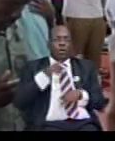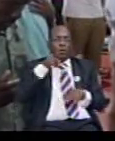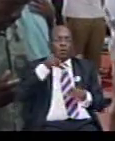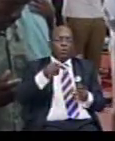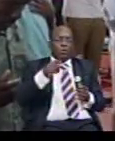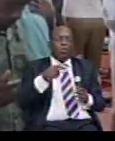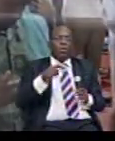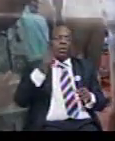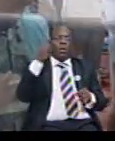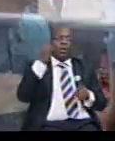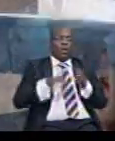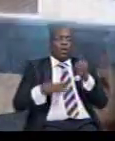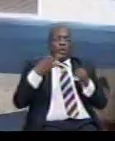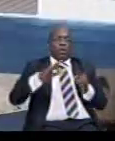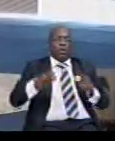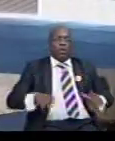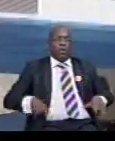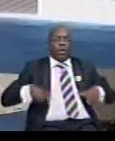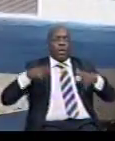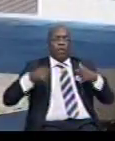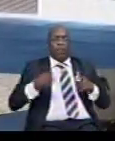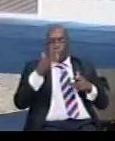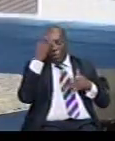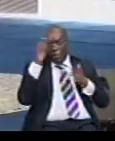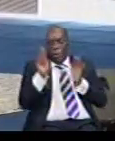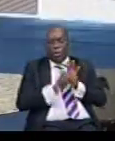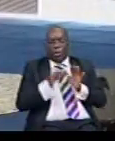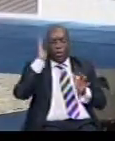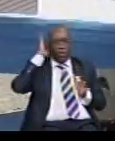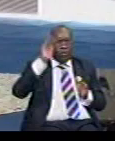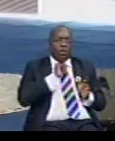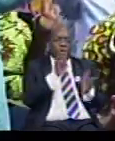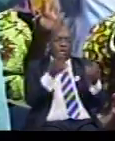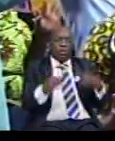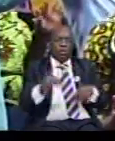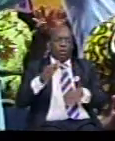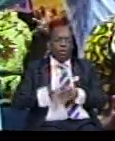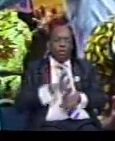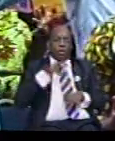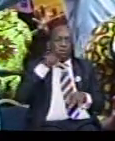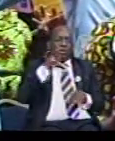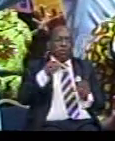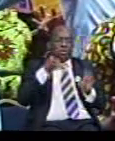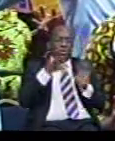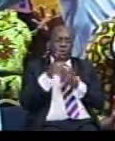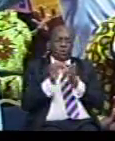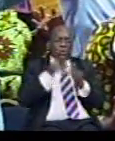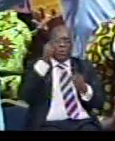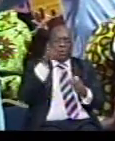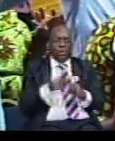life sickness will not come upon you in Jesus' name.